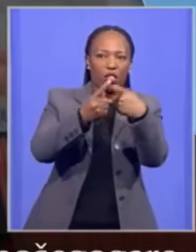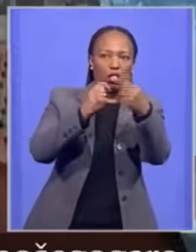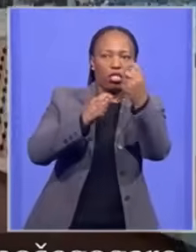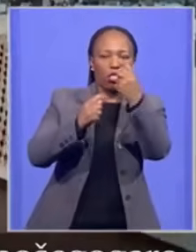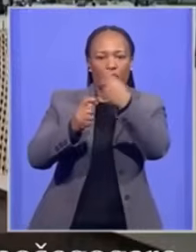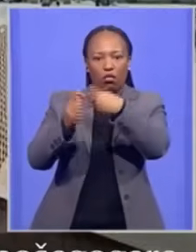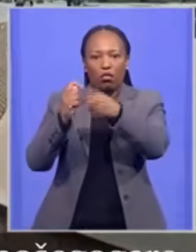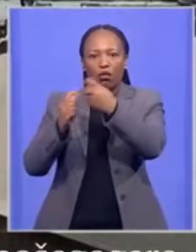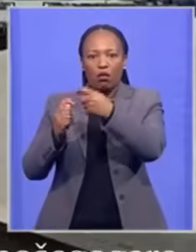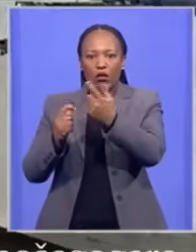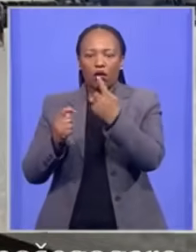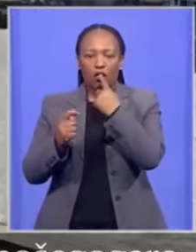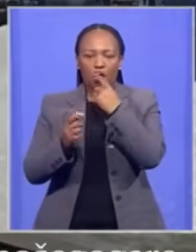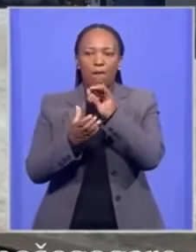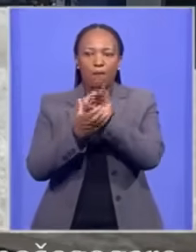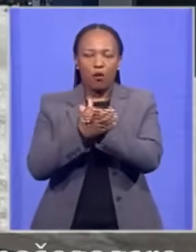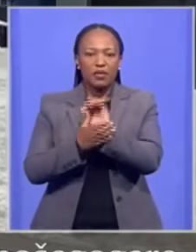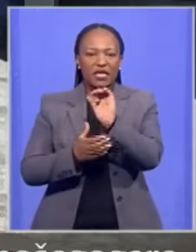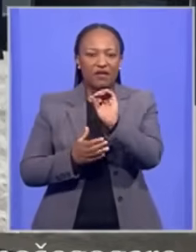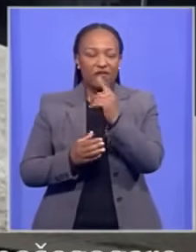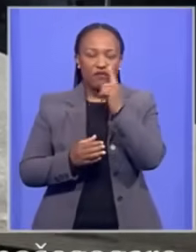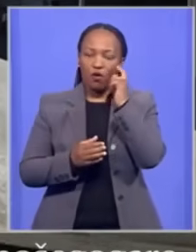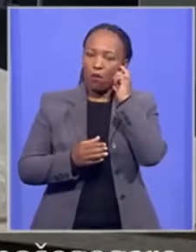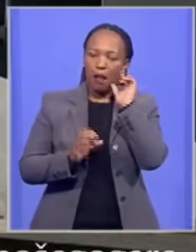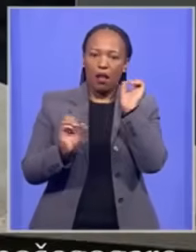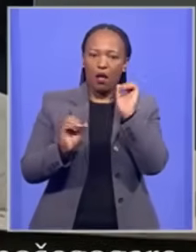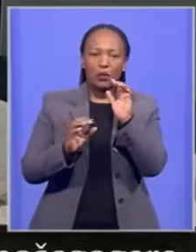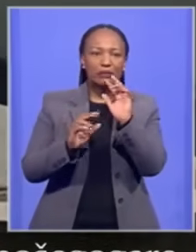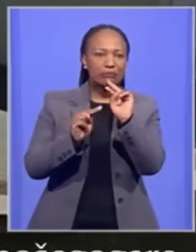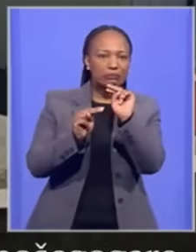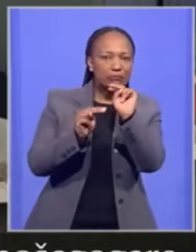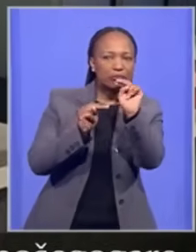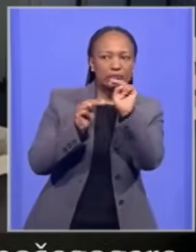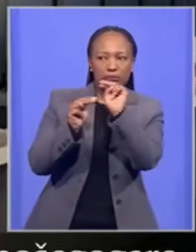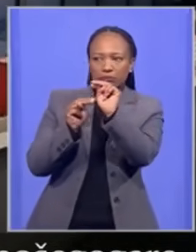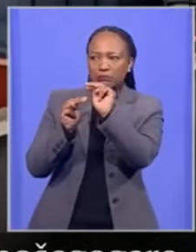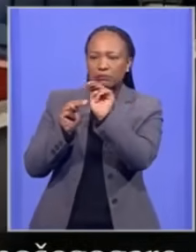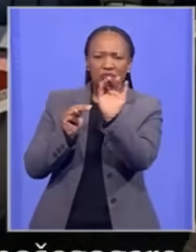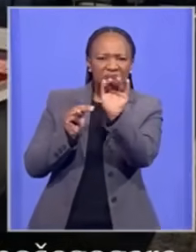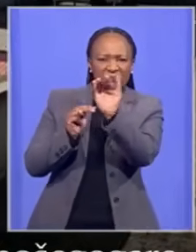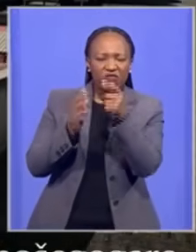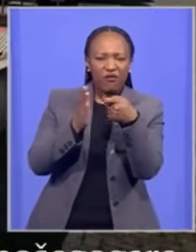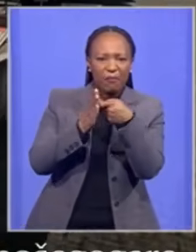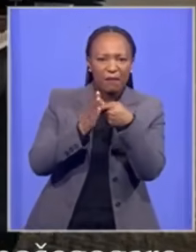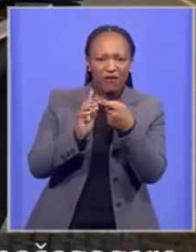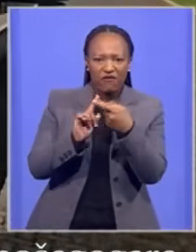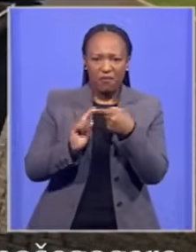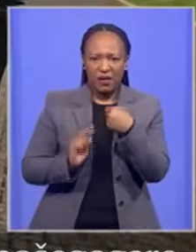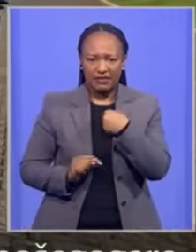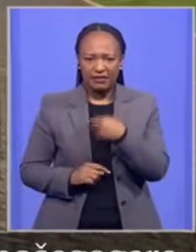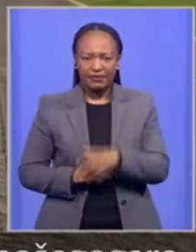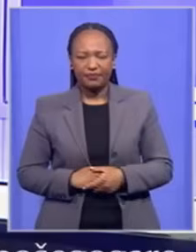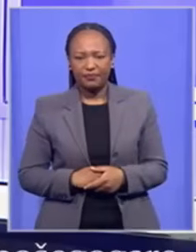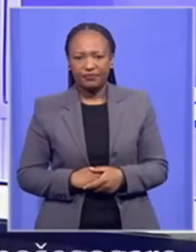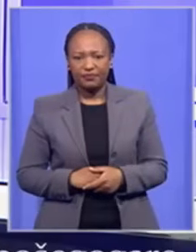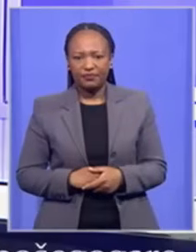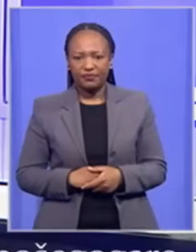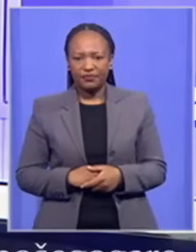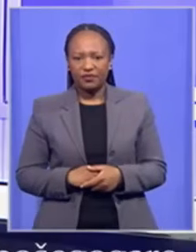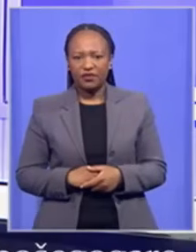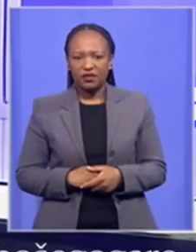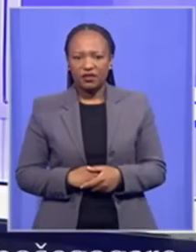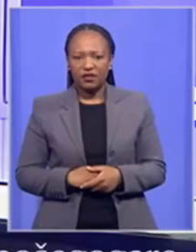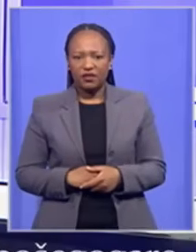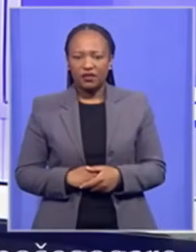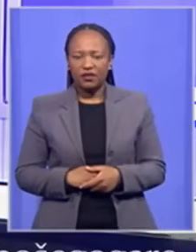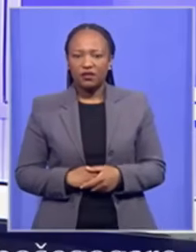reilweng re busy ya re robale re checka ba leng gore ba ka re tšeela tšona na ba ka kgona go reka gore go rialo le ka re go